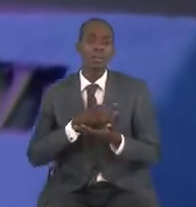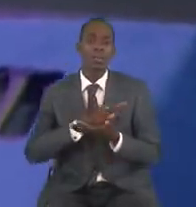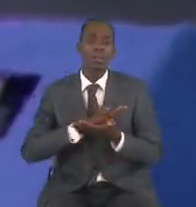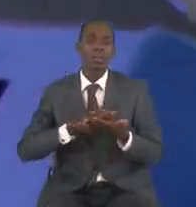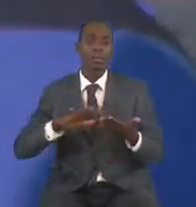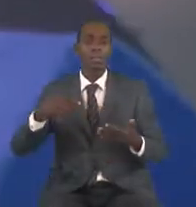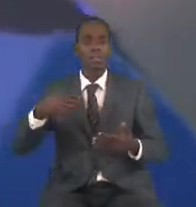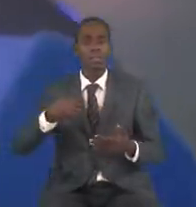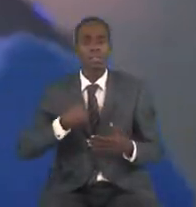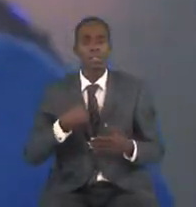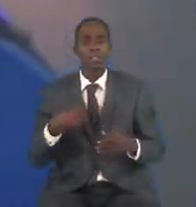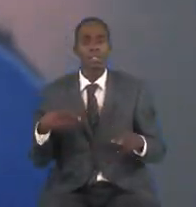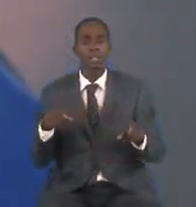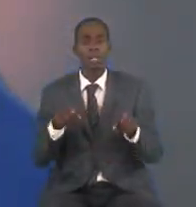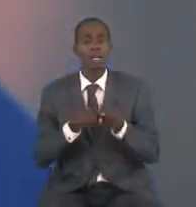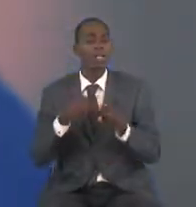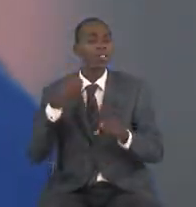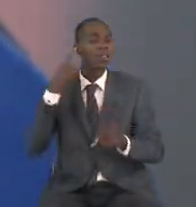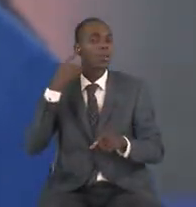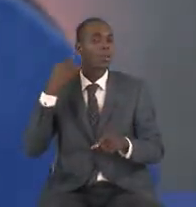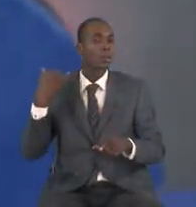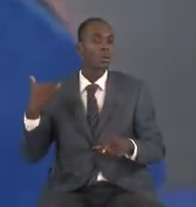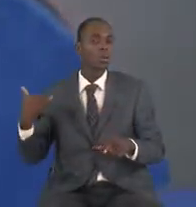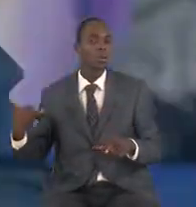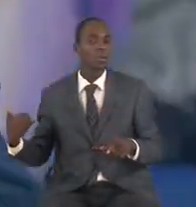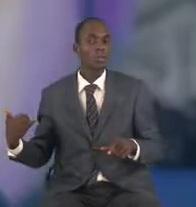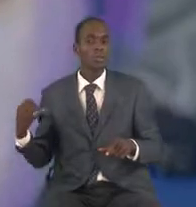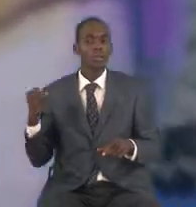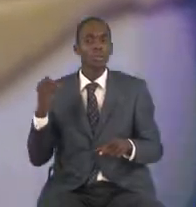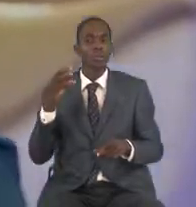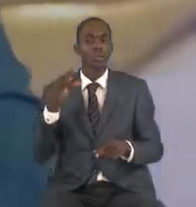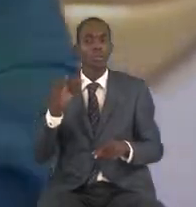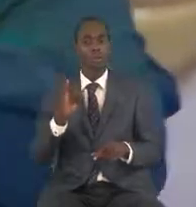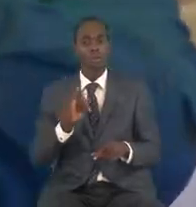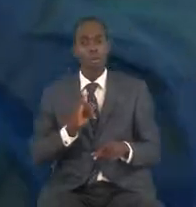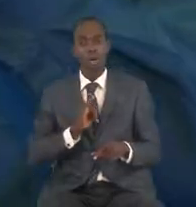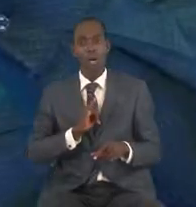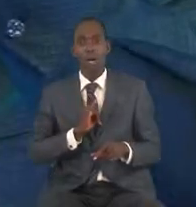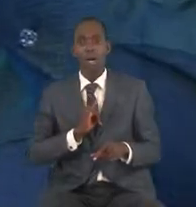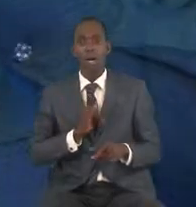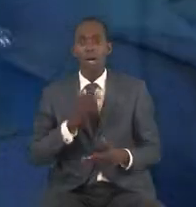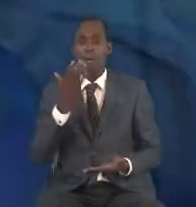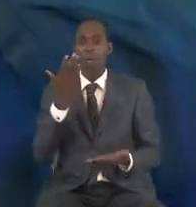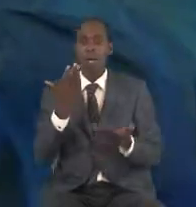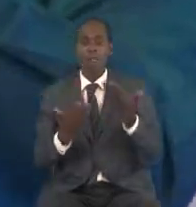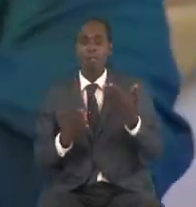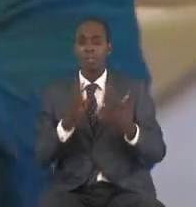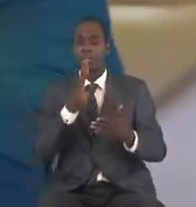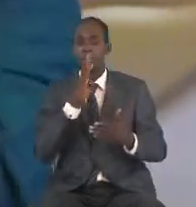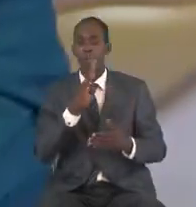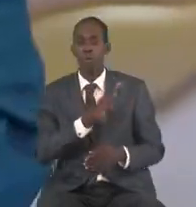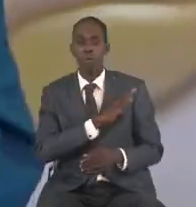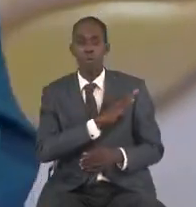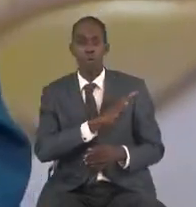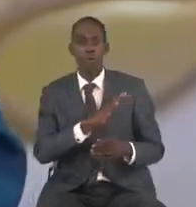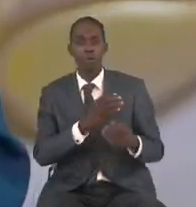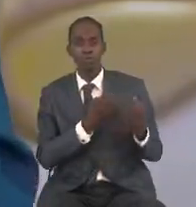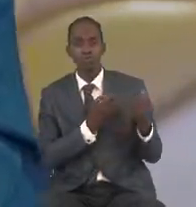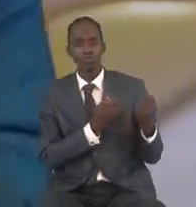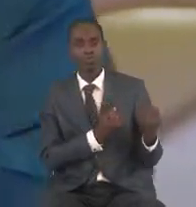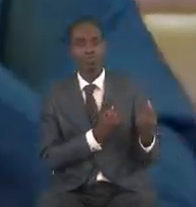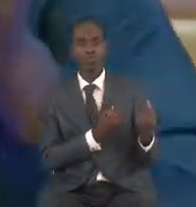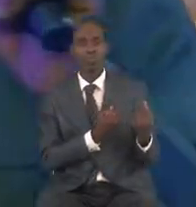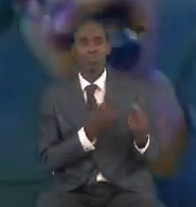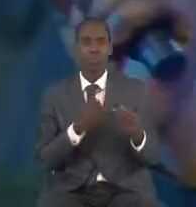Purify me like gold, so I might be bold to